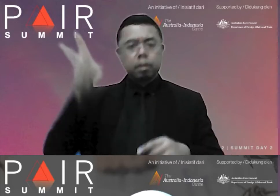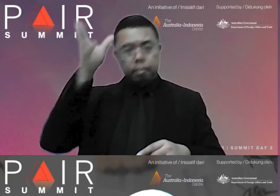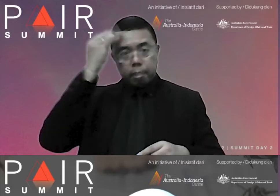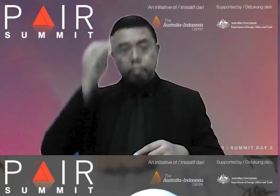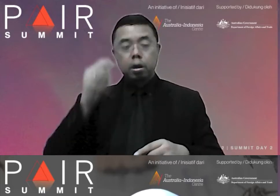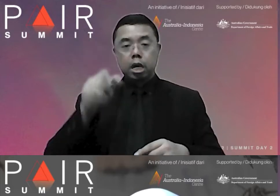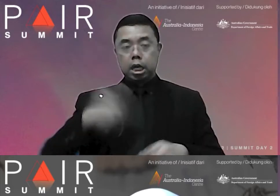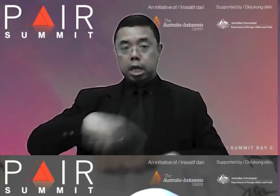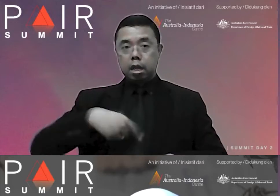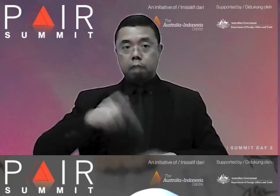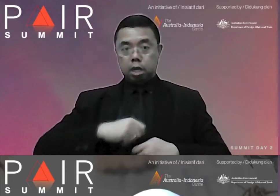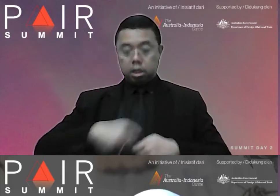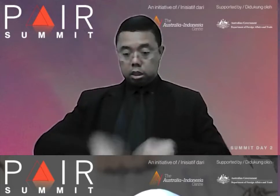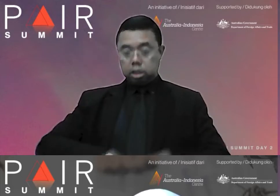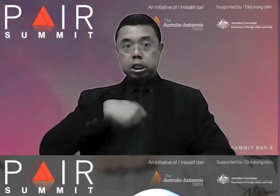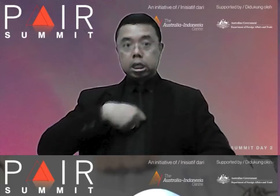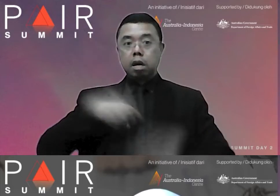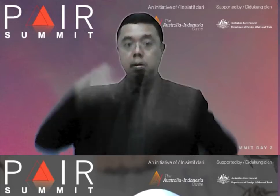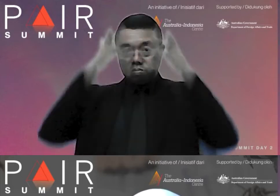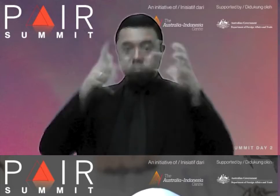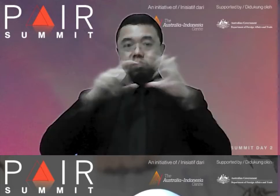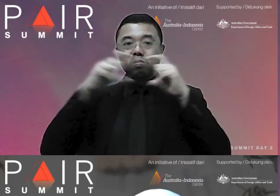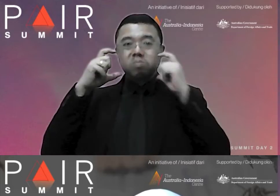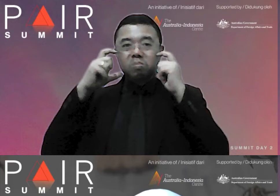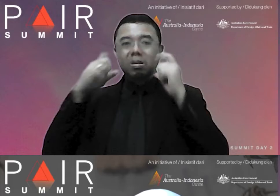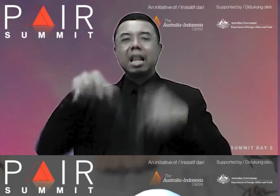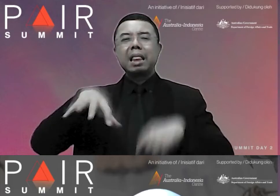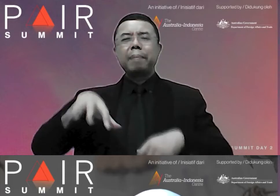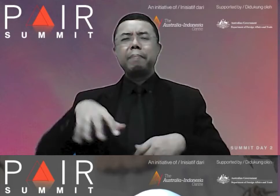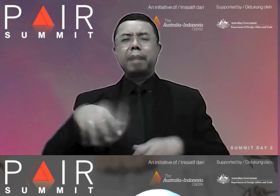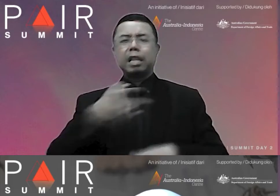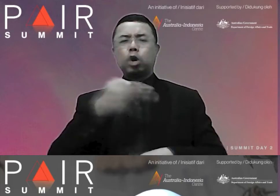in a tropical country like Indonesia for at least 8 hours a day.